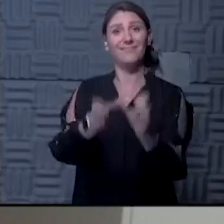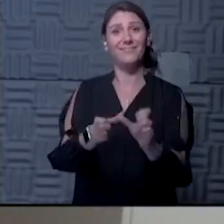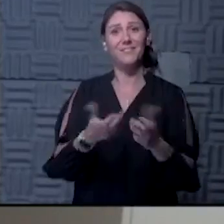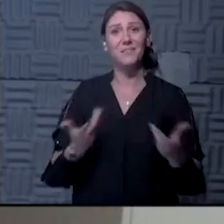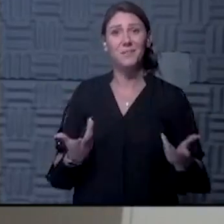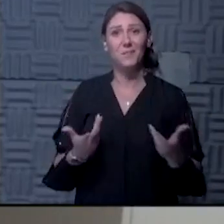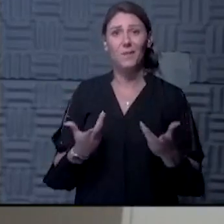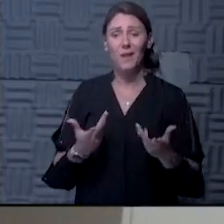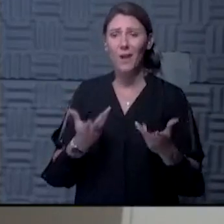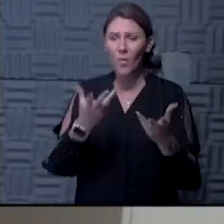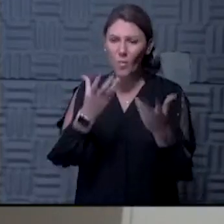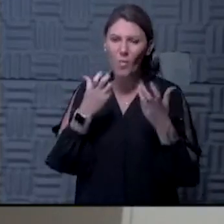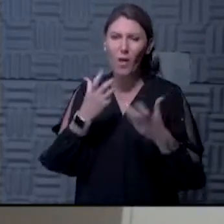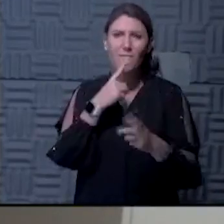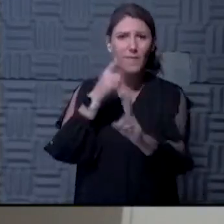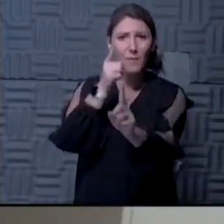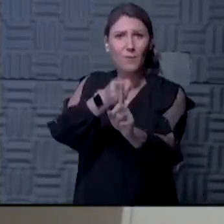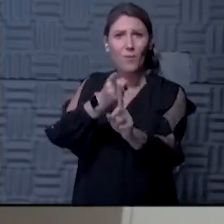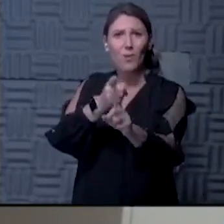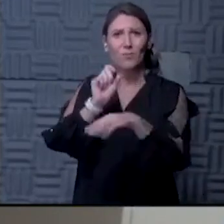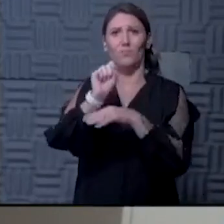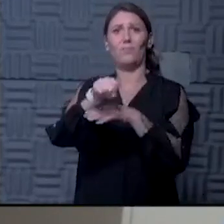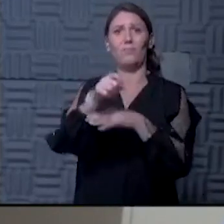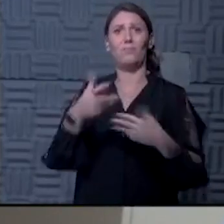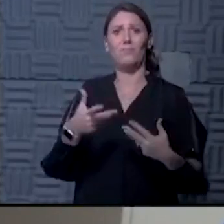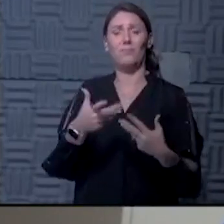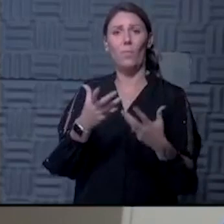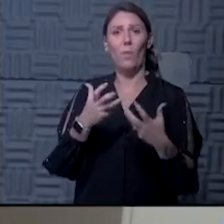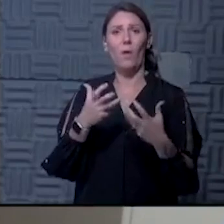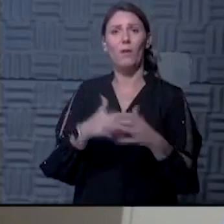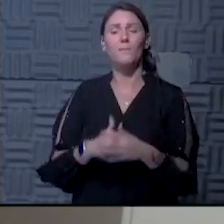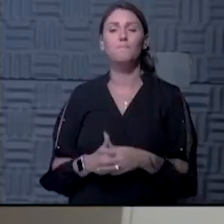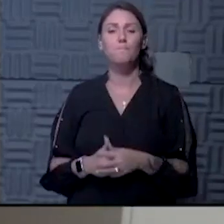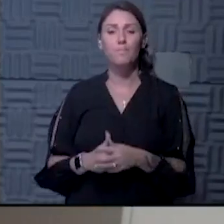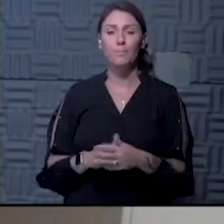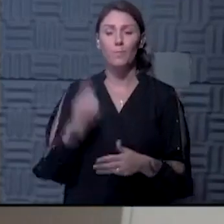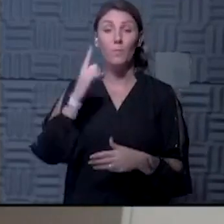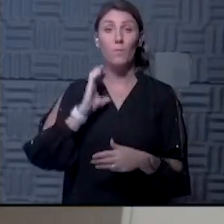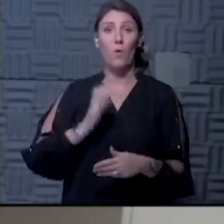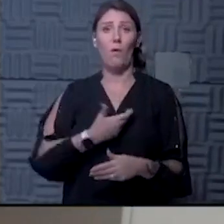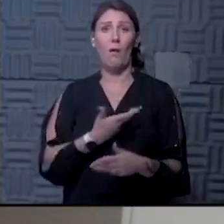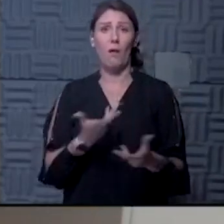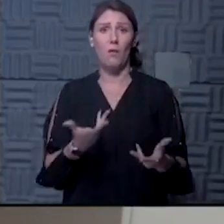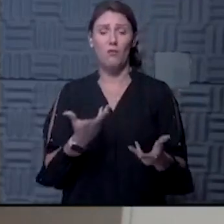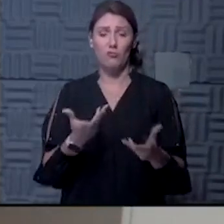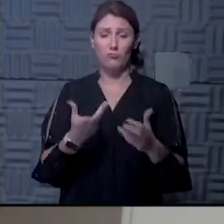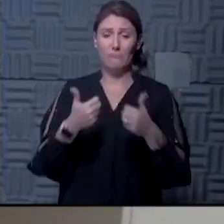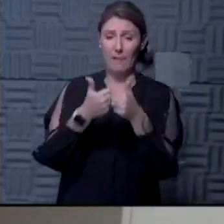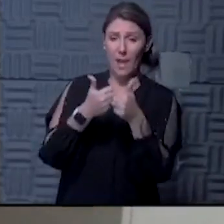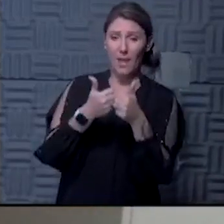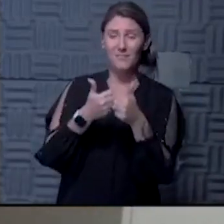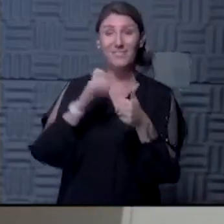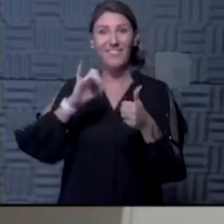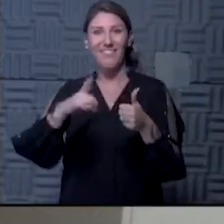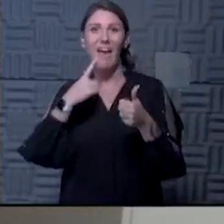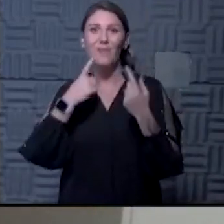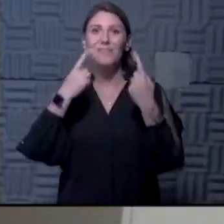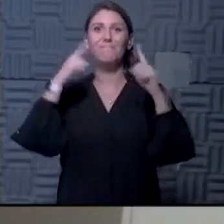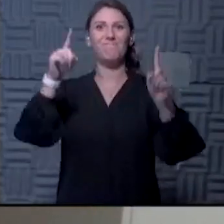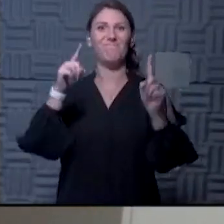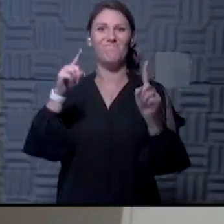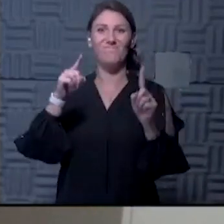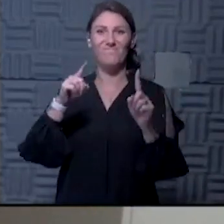let's strive for our goal to get over it. For us, the games were the ultimate prize, and then it